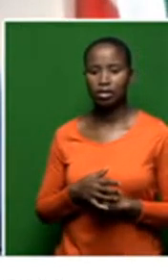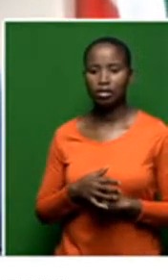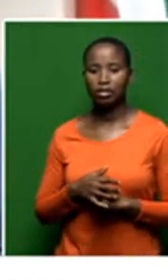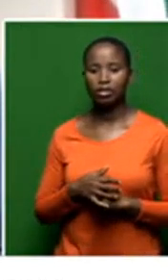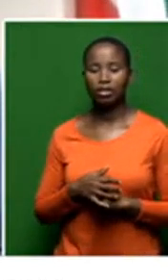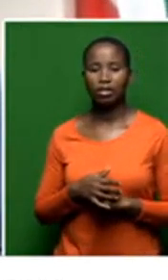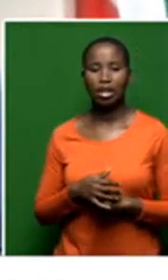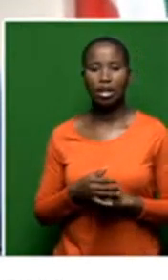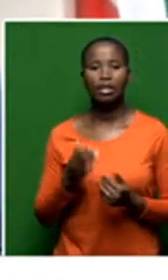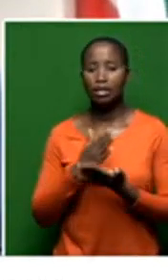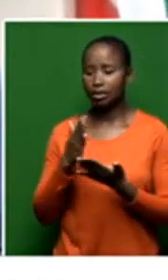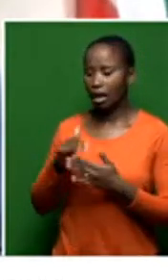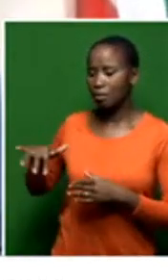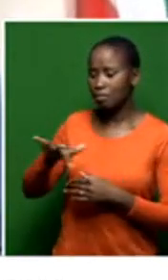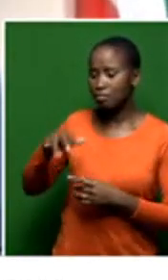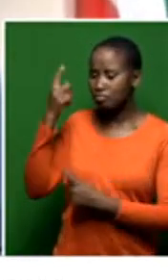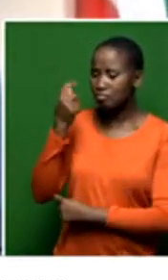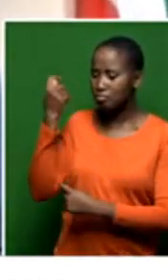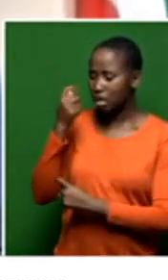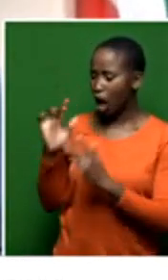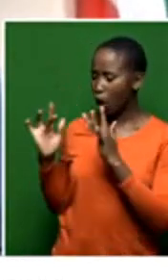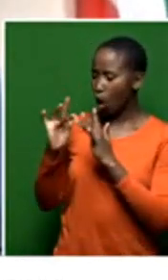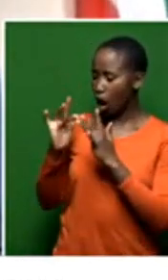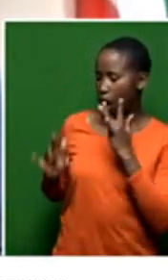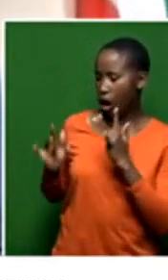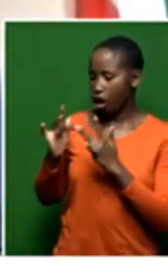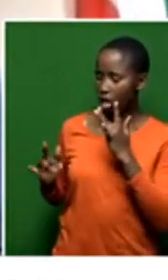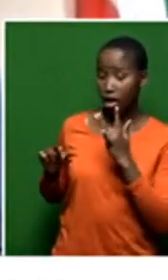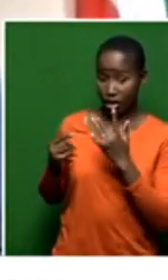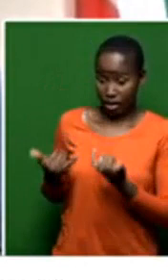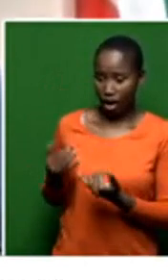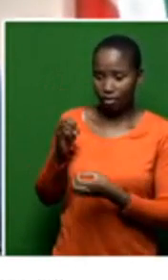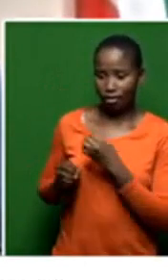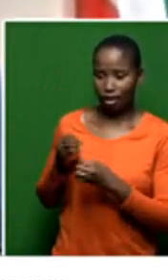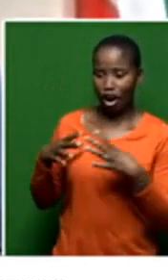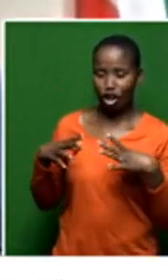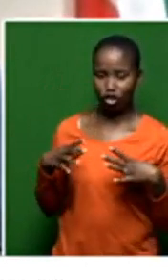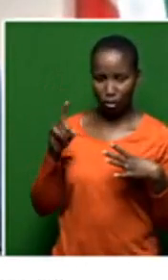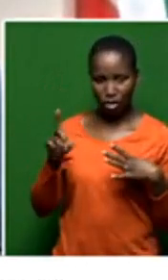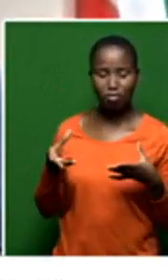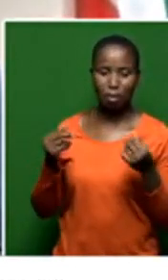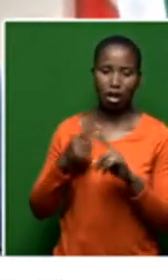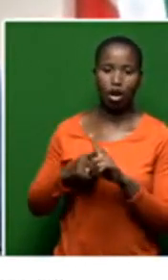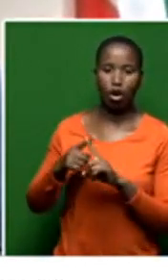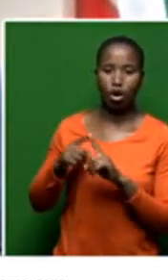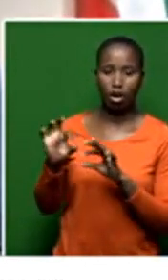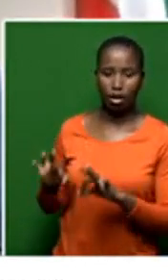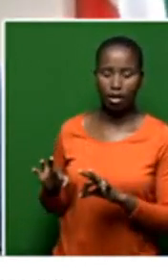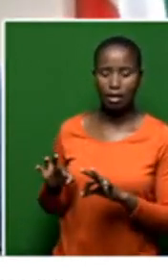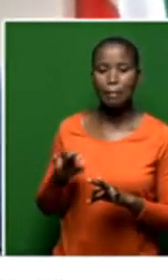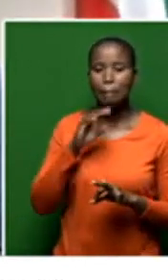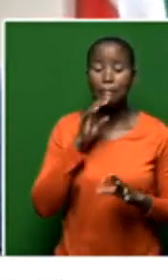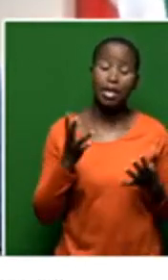underserved and unconnected areas, which by now should have really been connected. So we will be in a